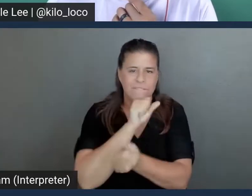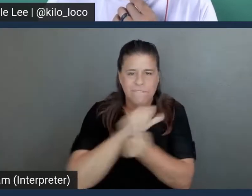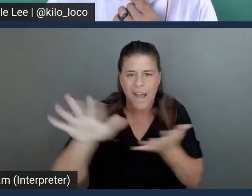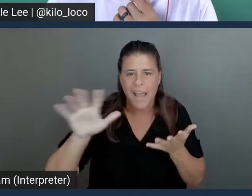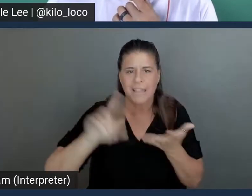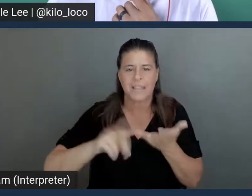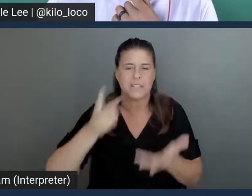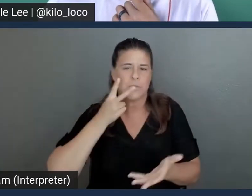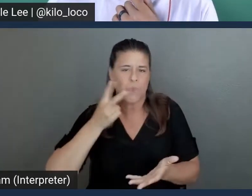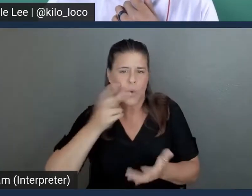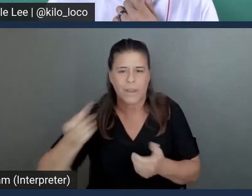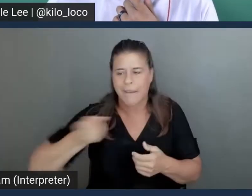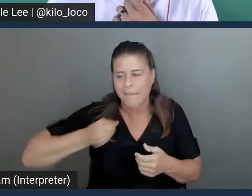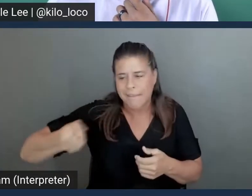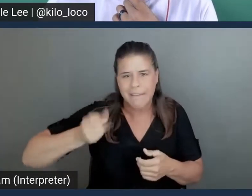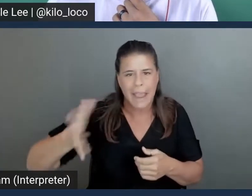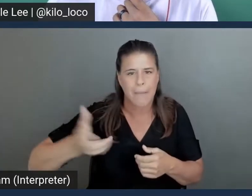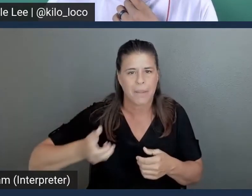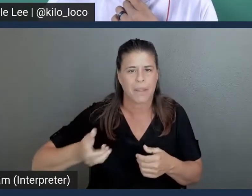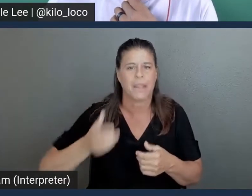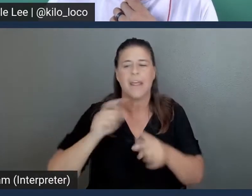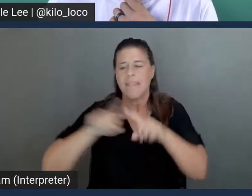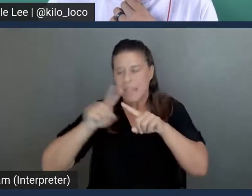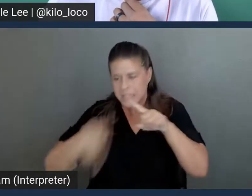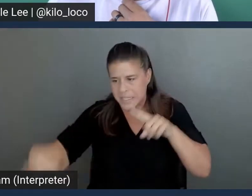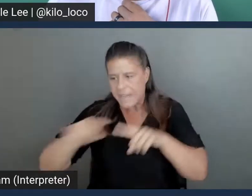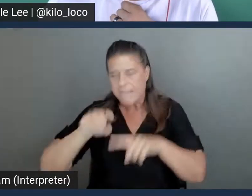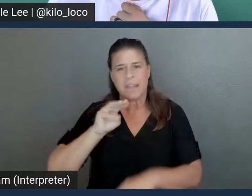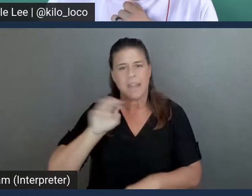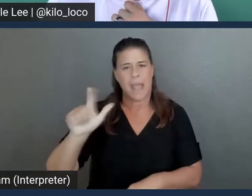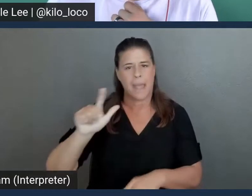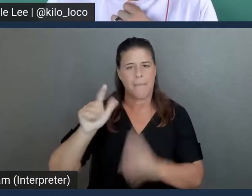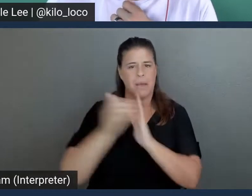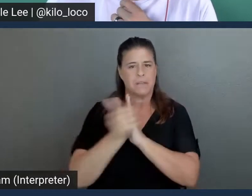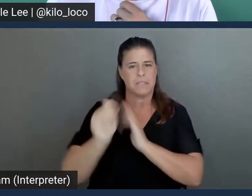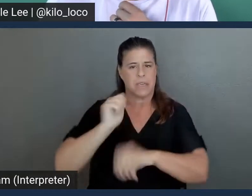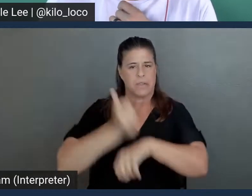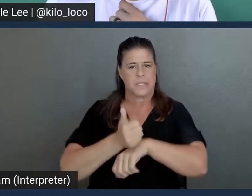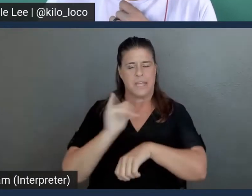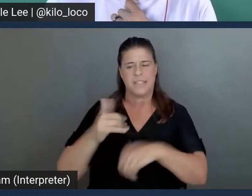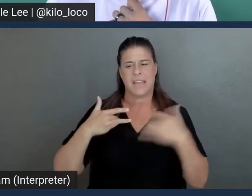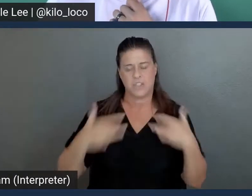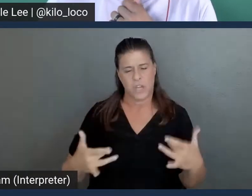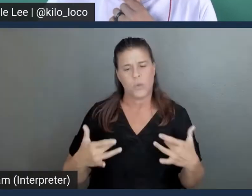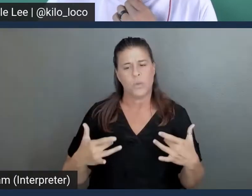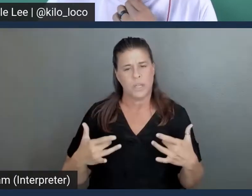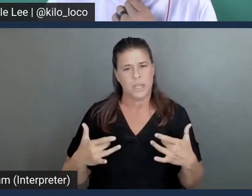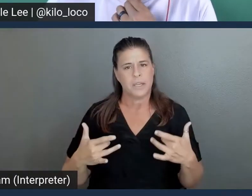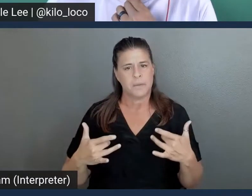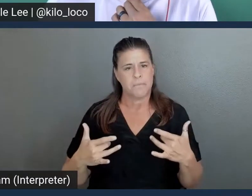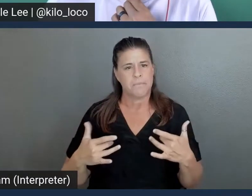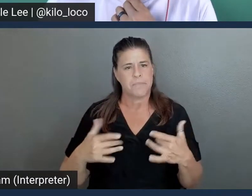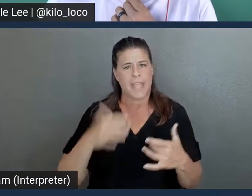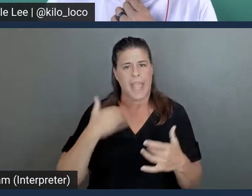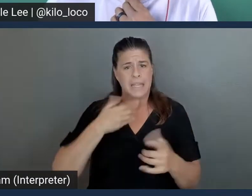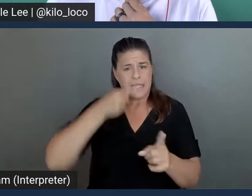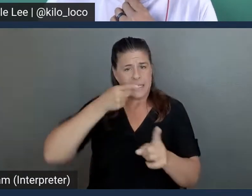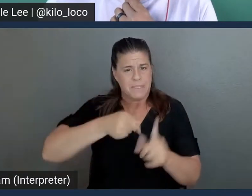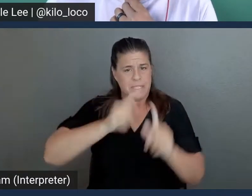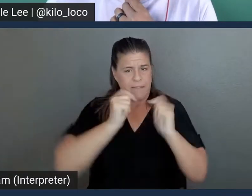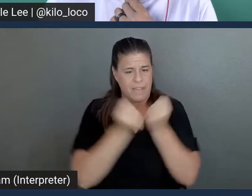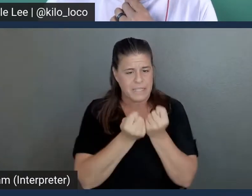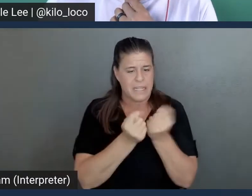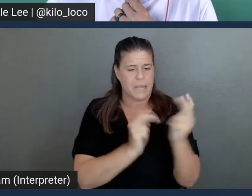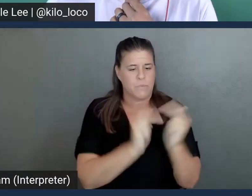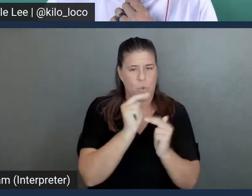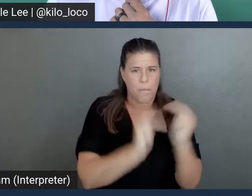gambling. All of these are different ML skill sets that generally take dedicated teams to build,